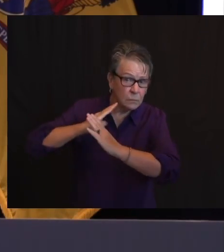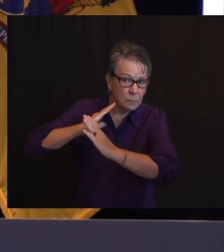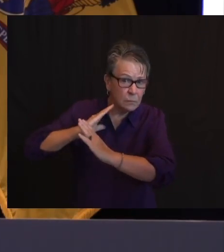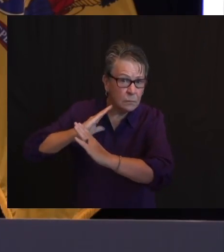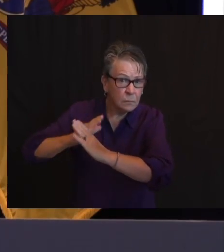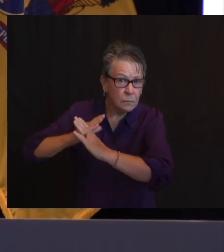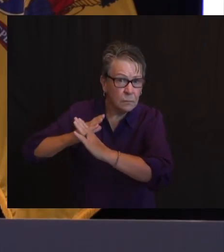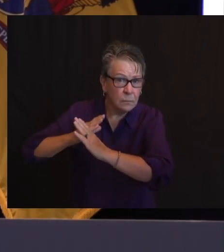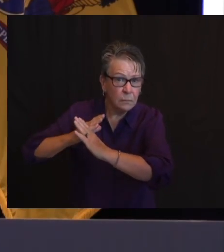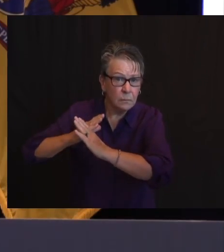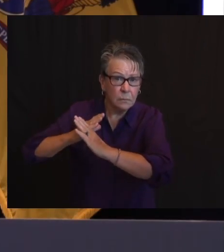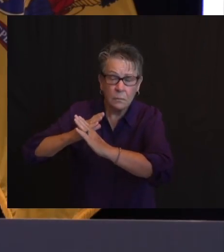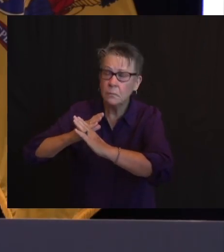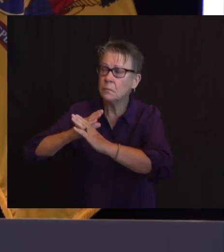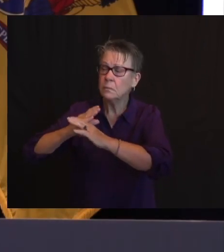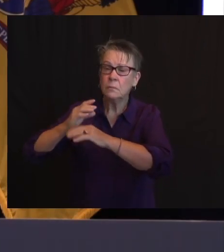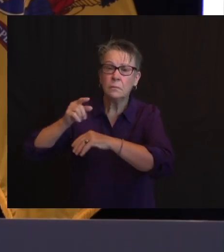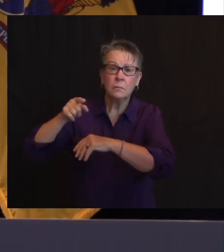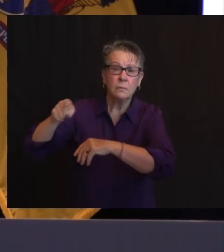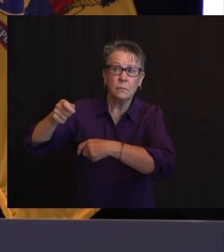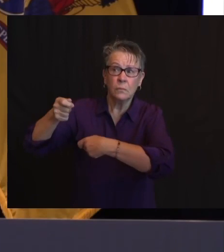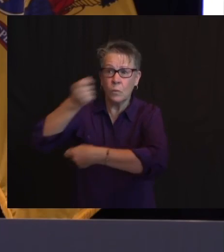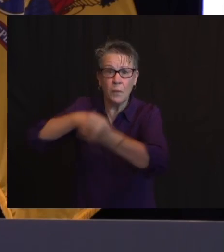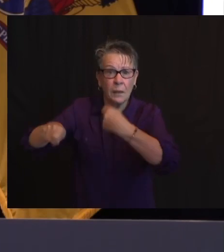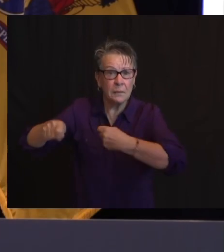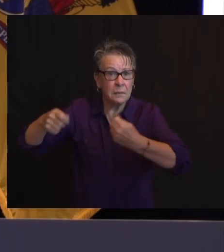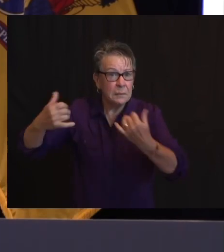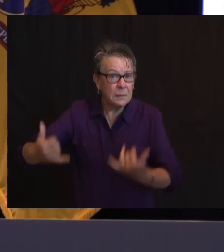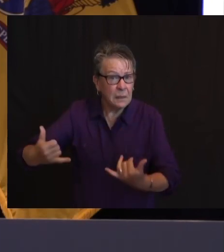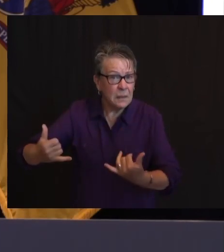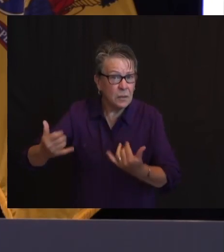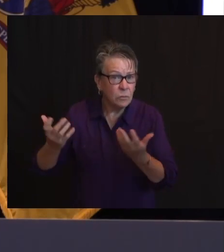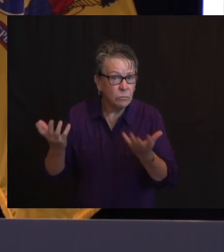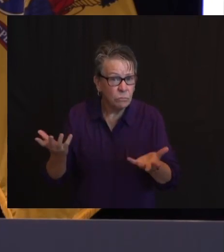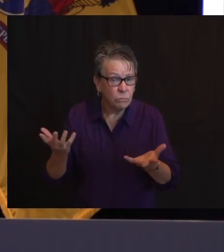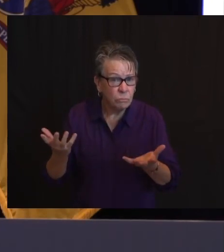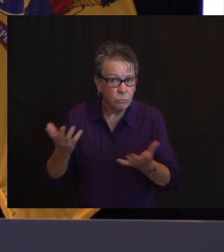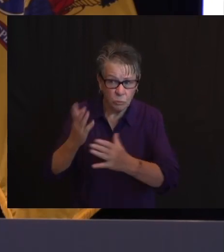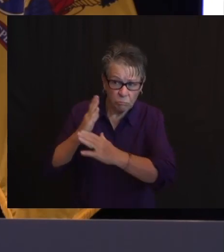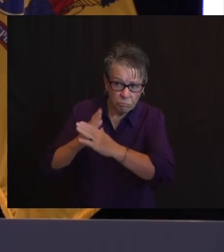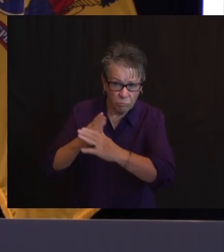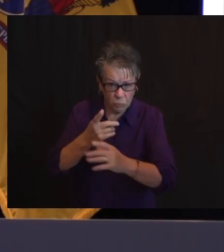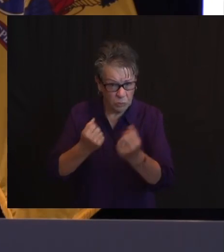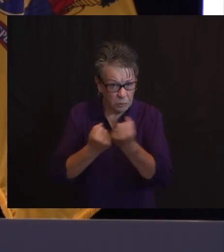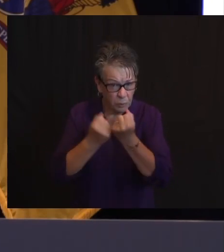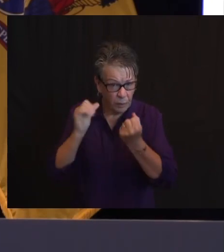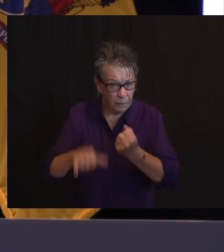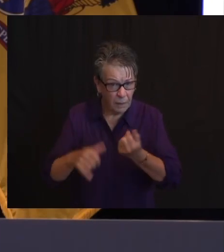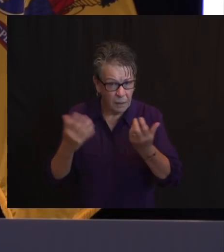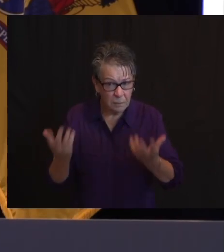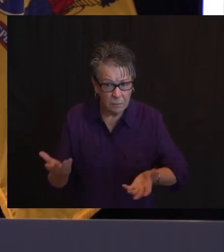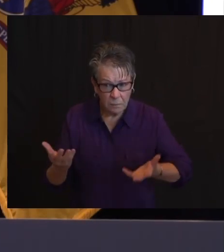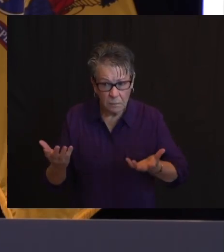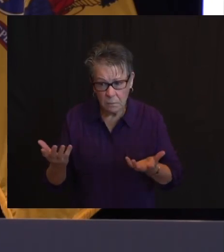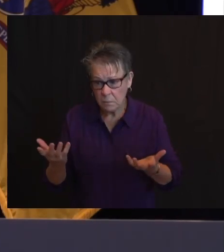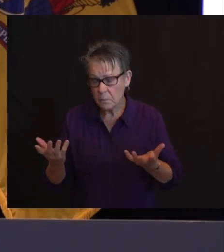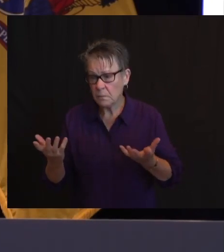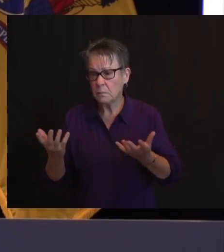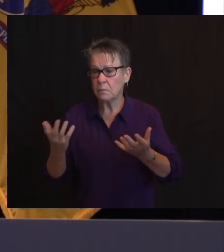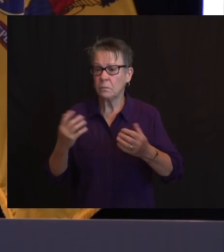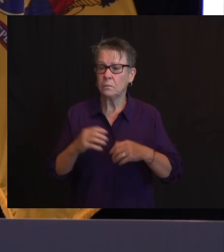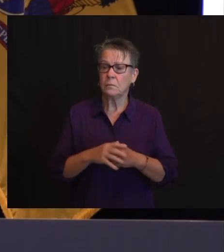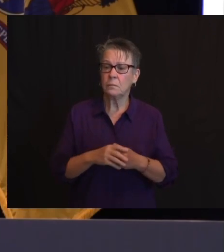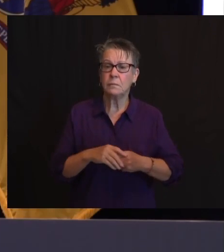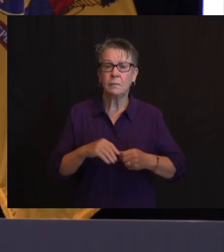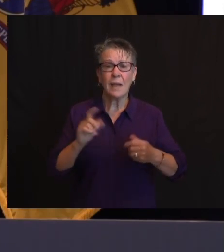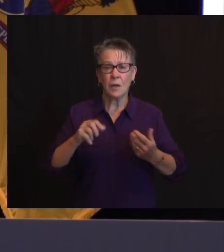in the 7th Congressional District put up by the National Republican Congressional Committee. And I was just wondering what your take on that ad